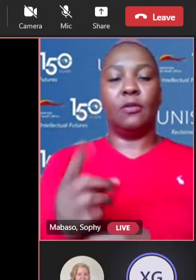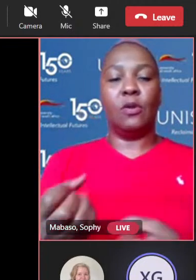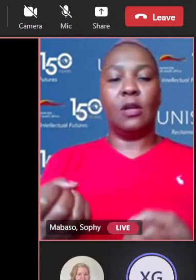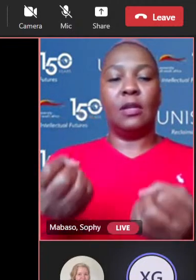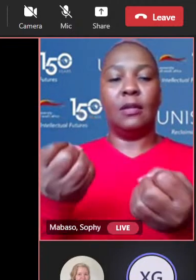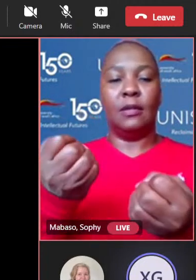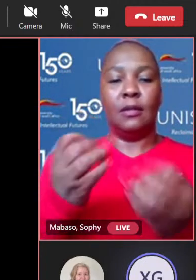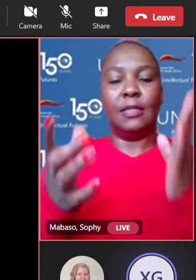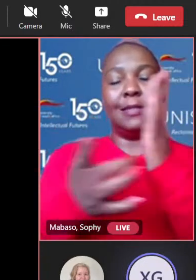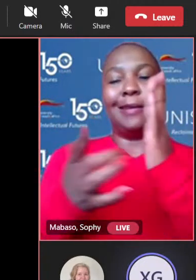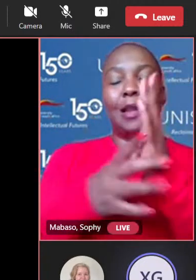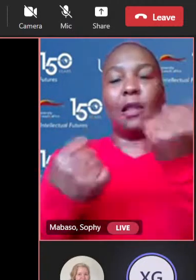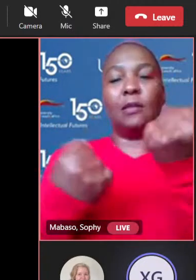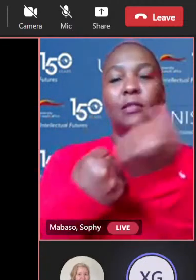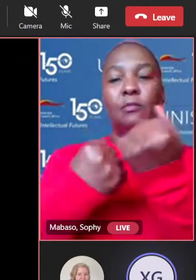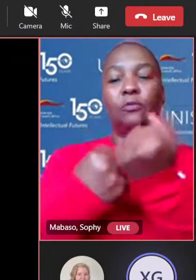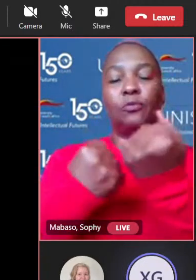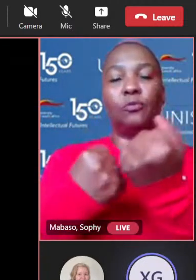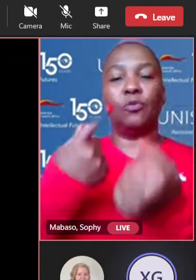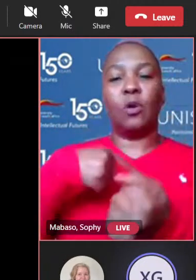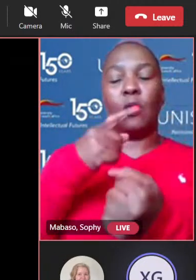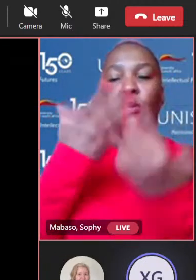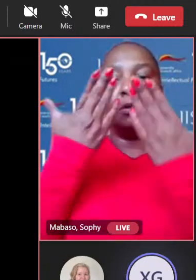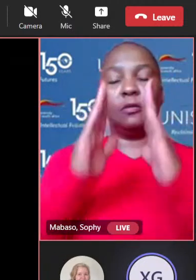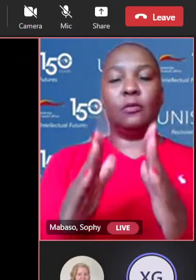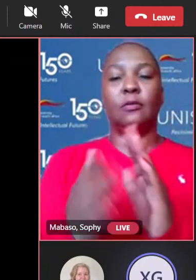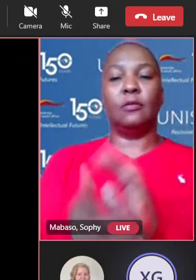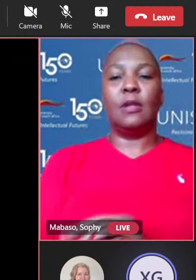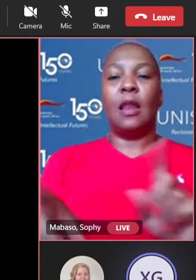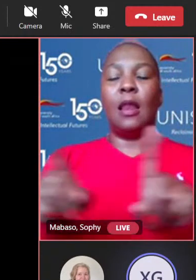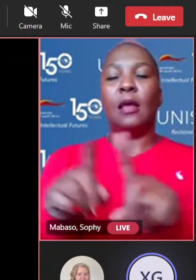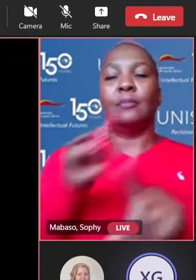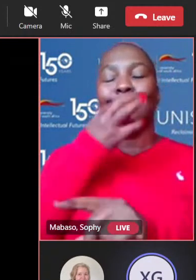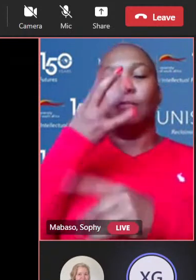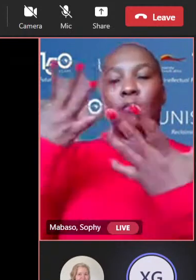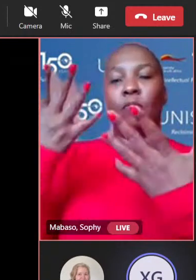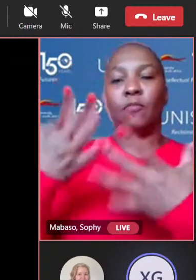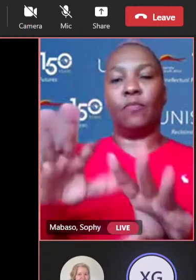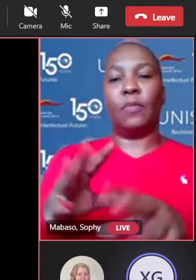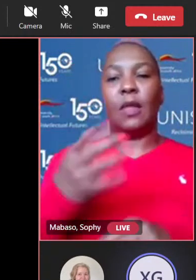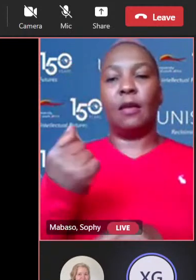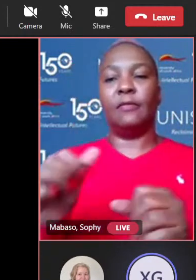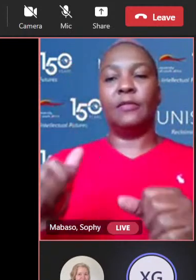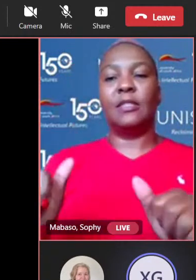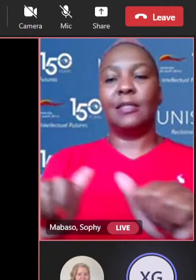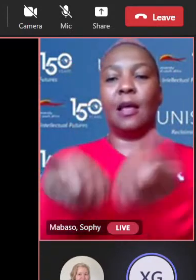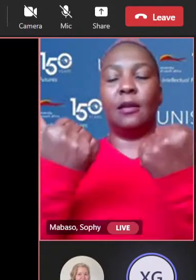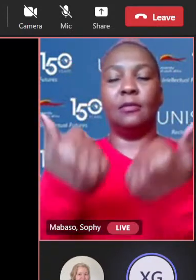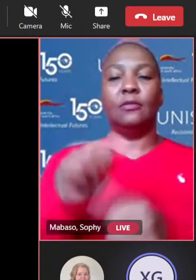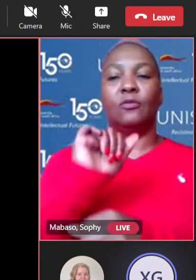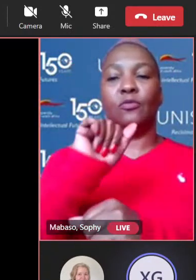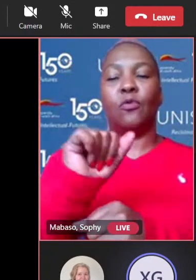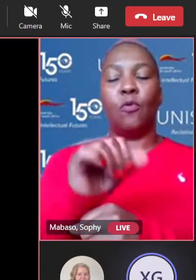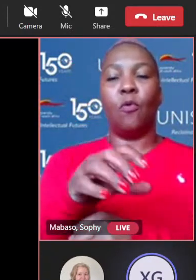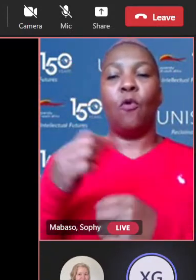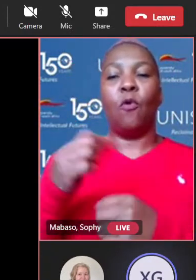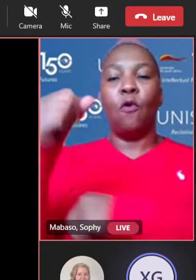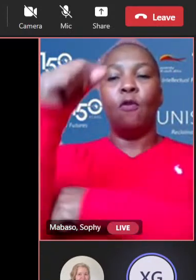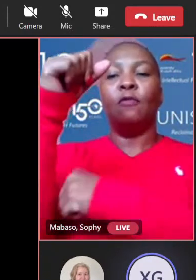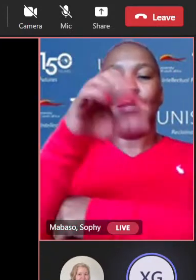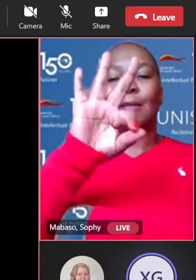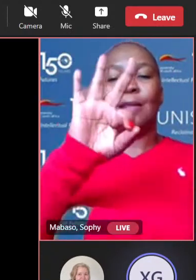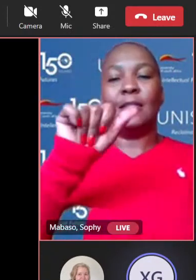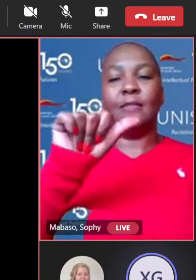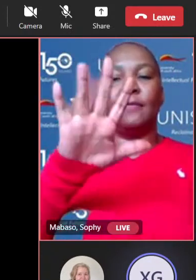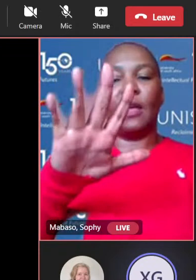technical support to our students. And like I said, where you have challenges with your Office 365 installation,